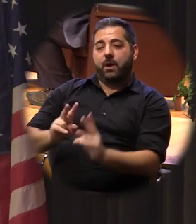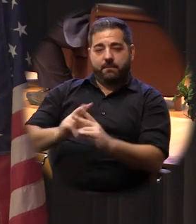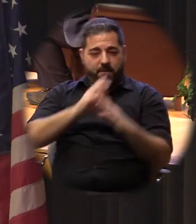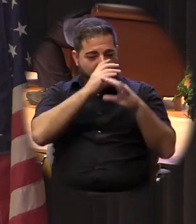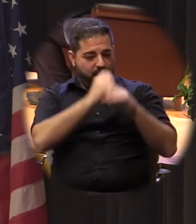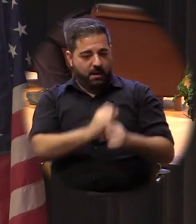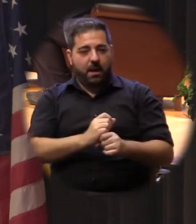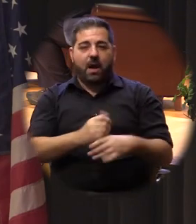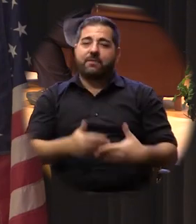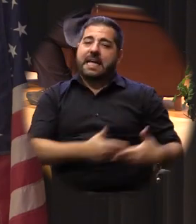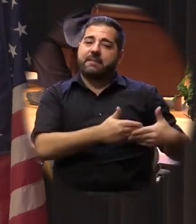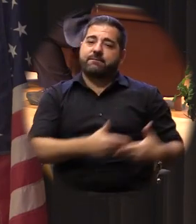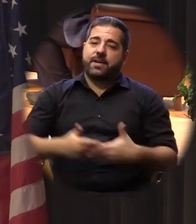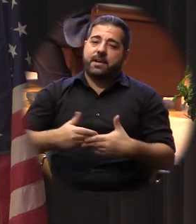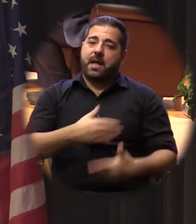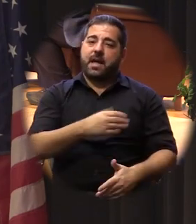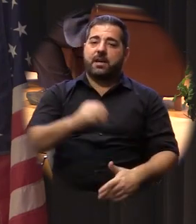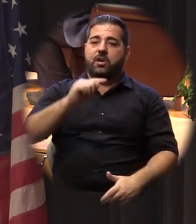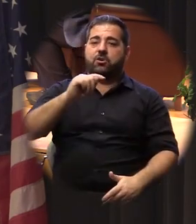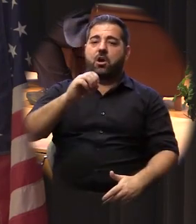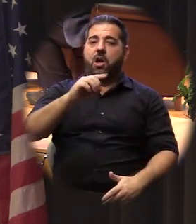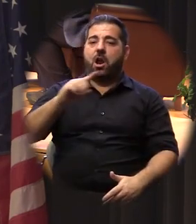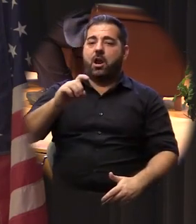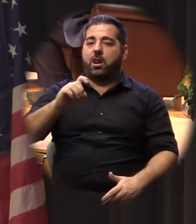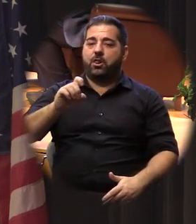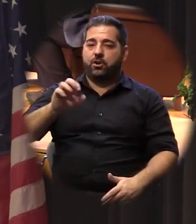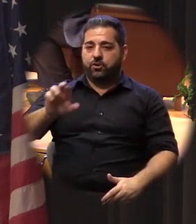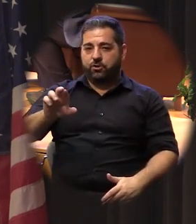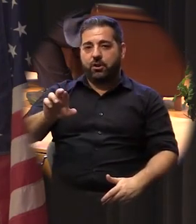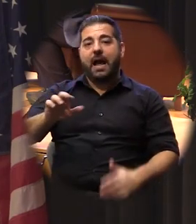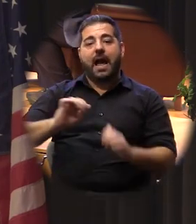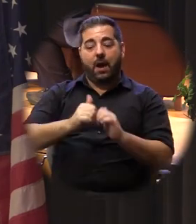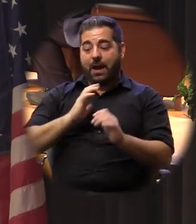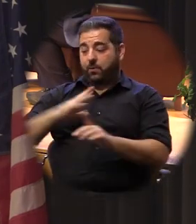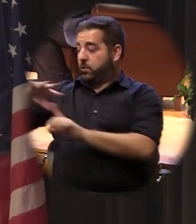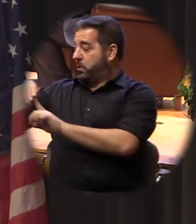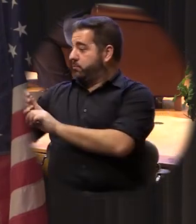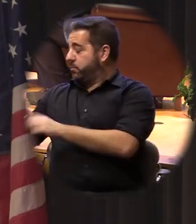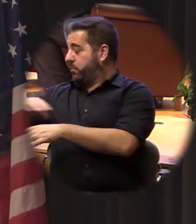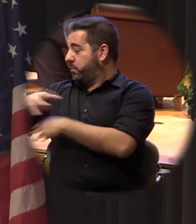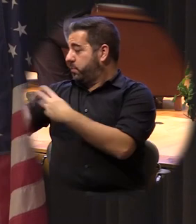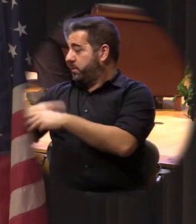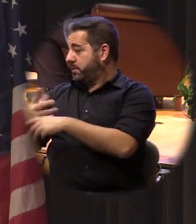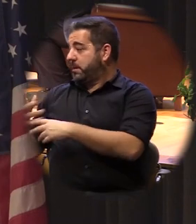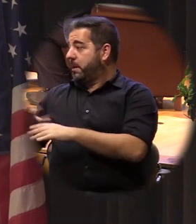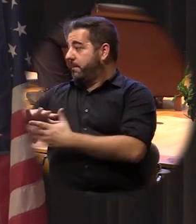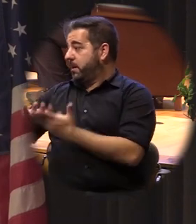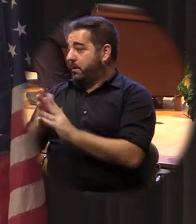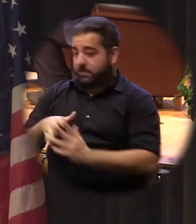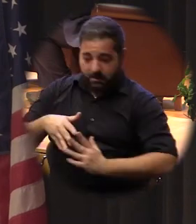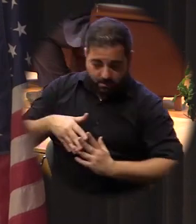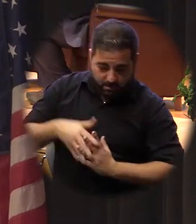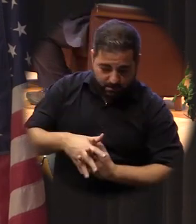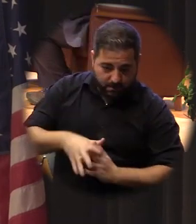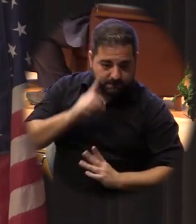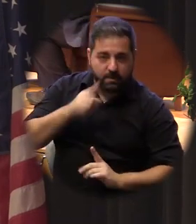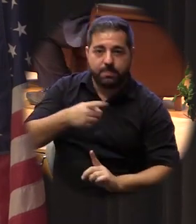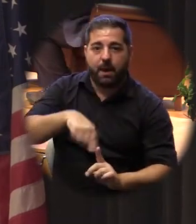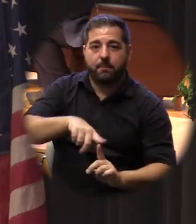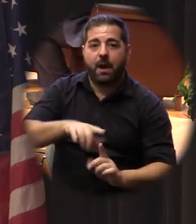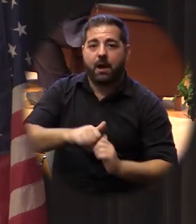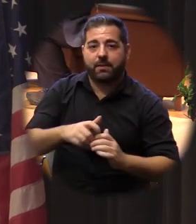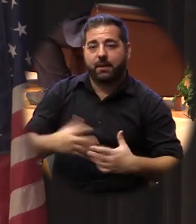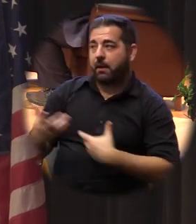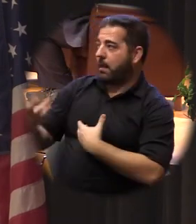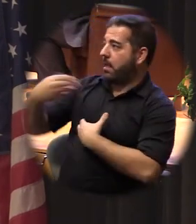in infants and toddlers and how our cultural world becomes embodied. How they start